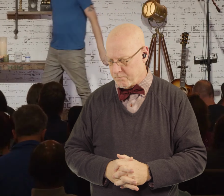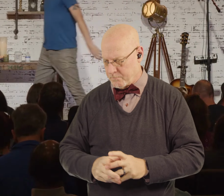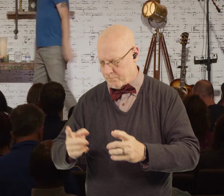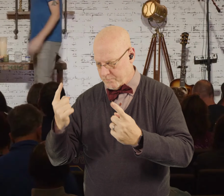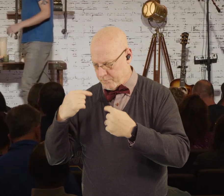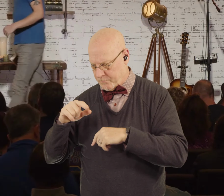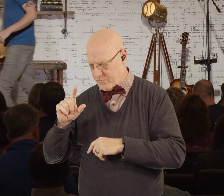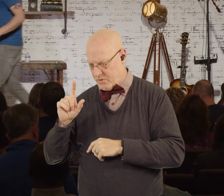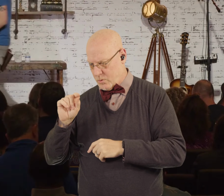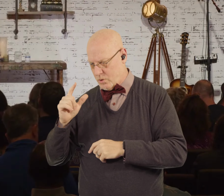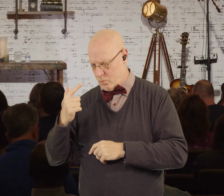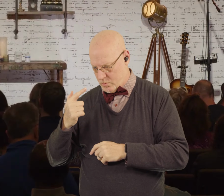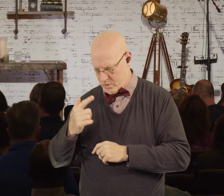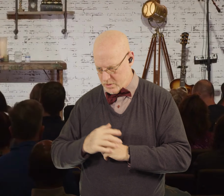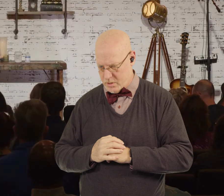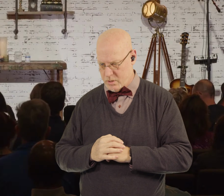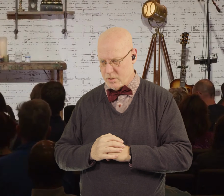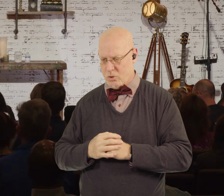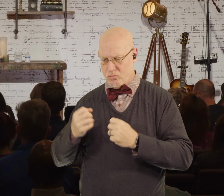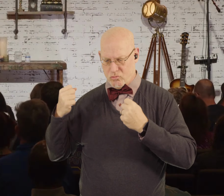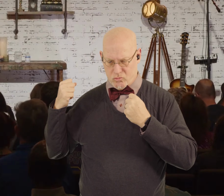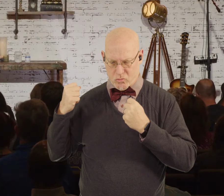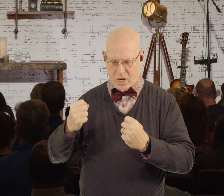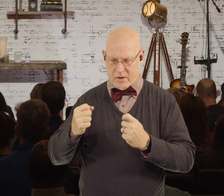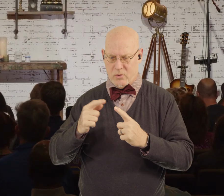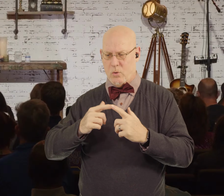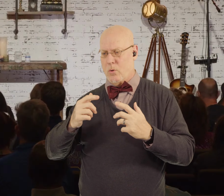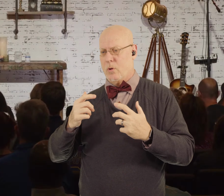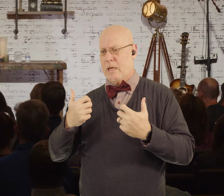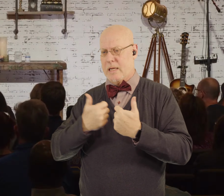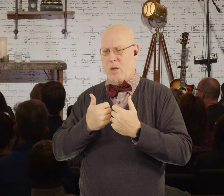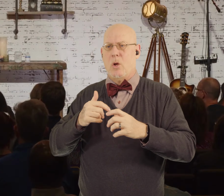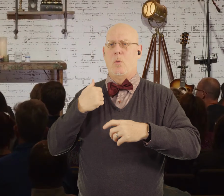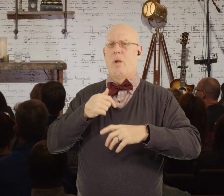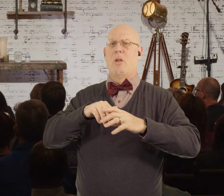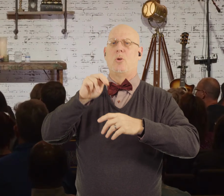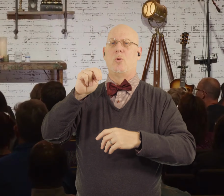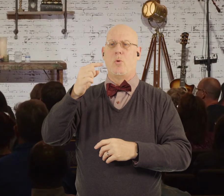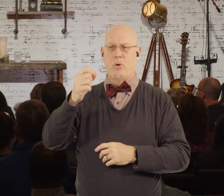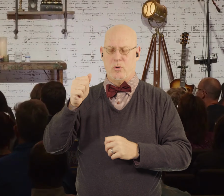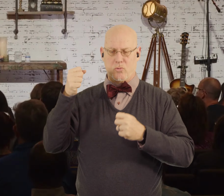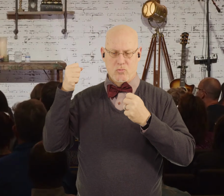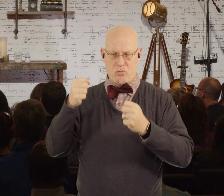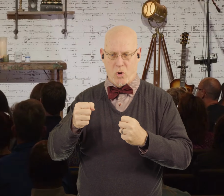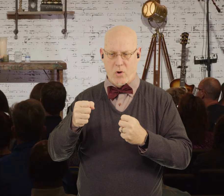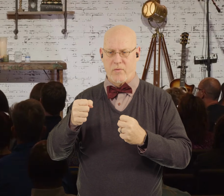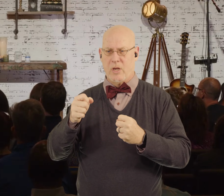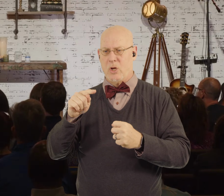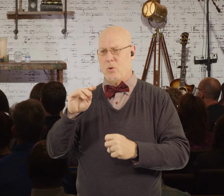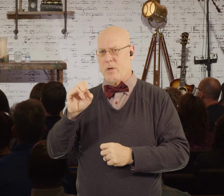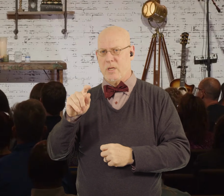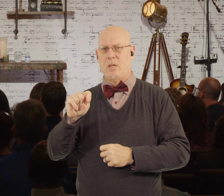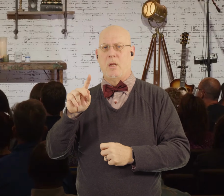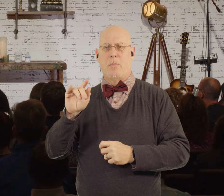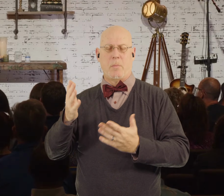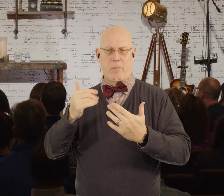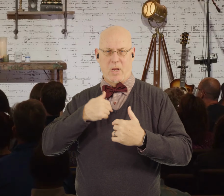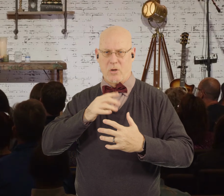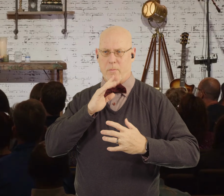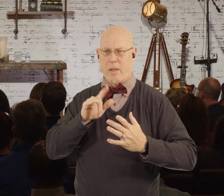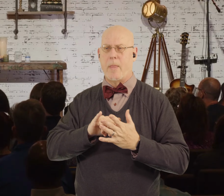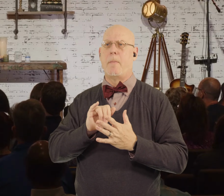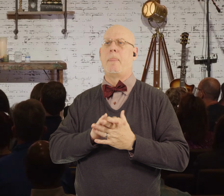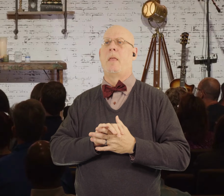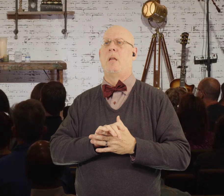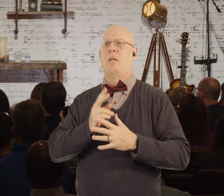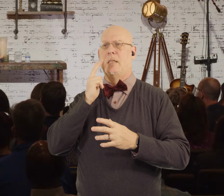way. Back in 2021, we drove down to a game. We were up in North Georgia at the time. We drove down to a game at Truist Park. I might